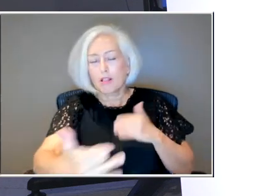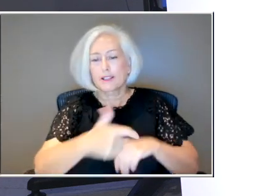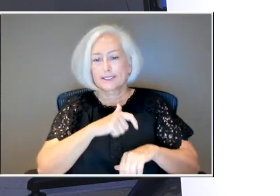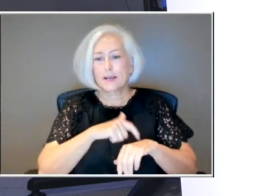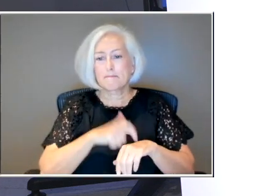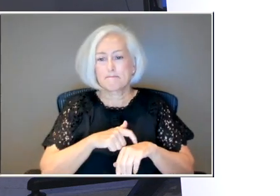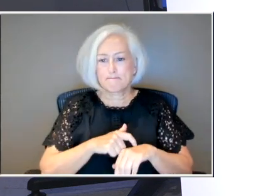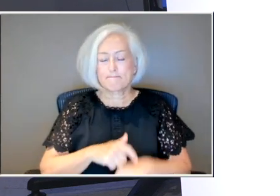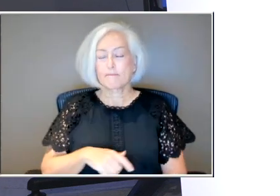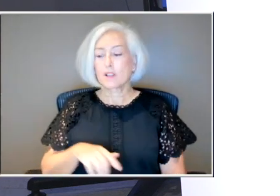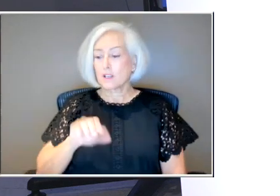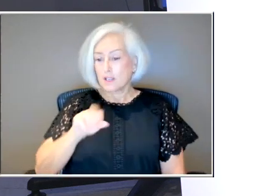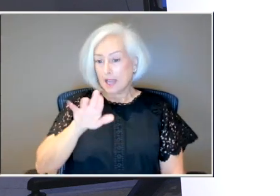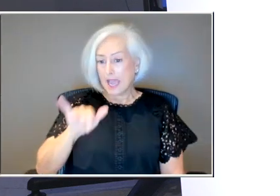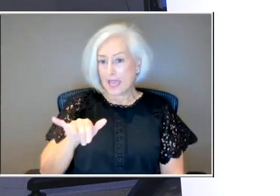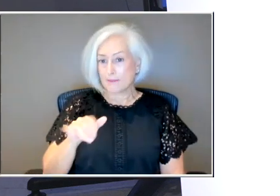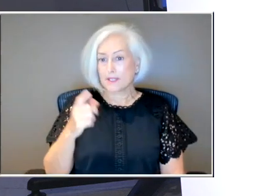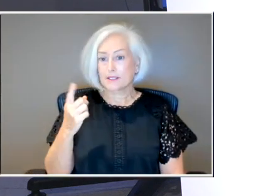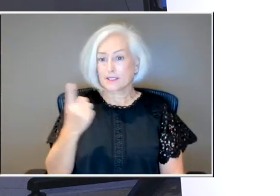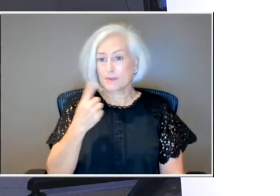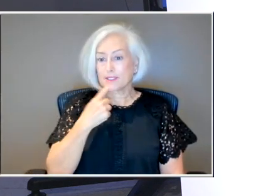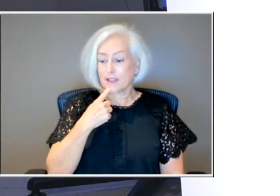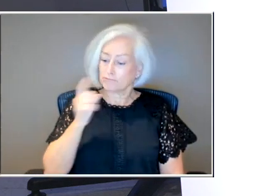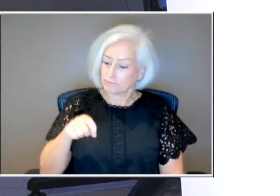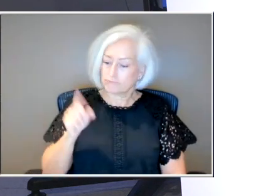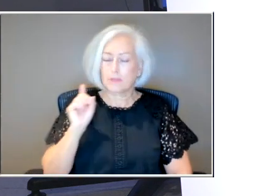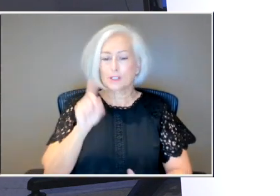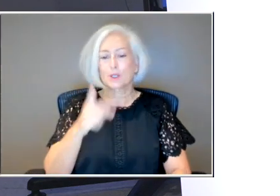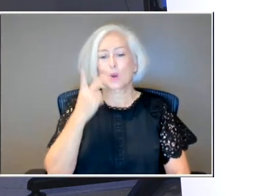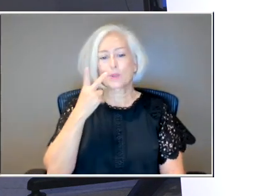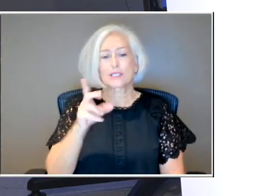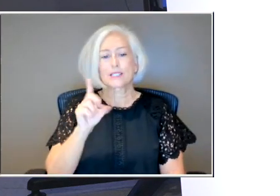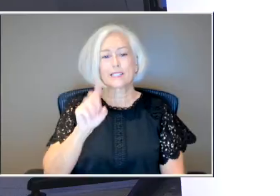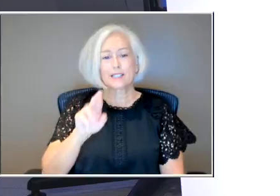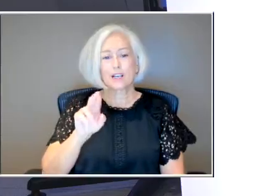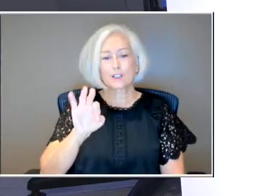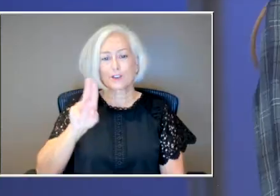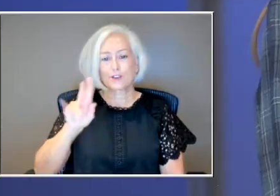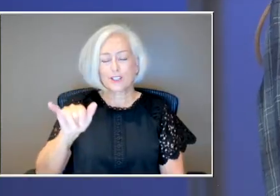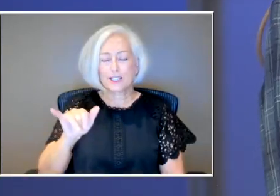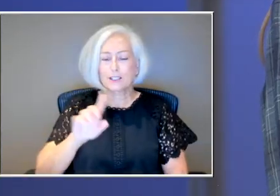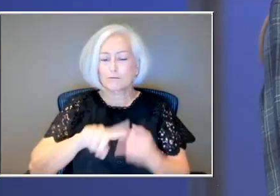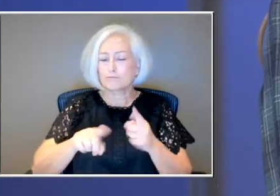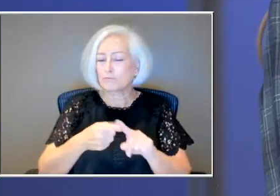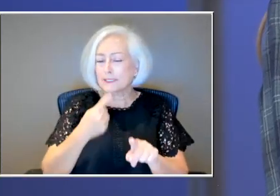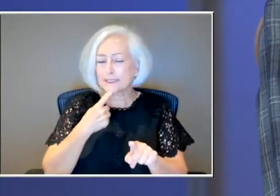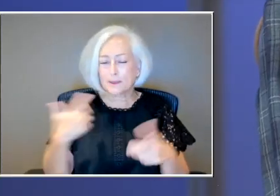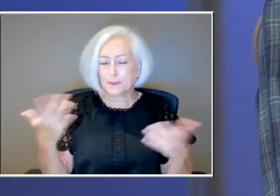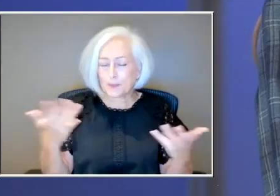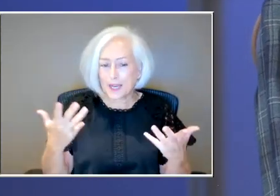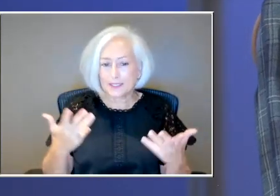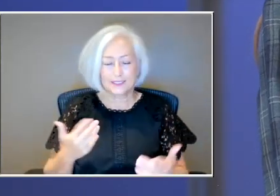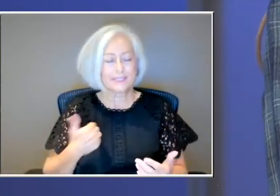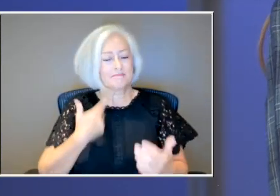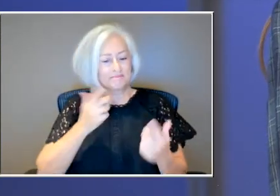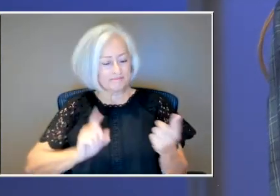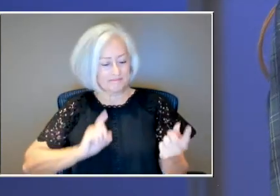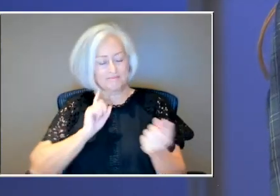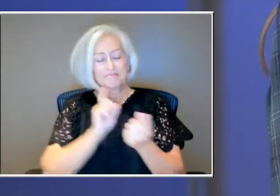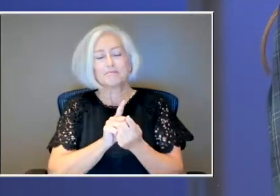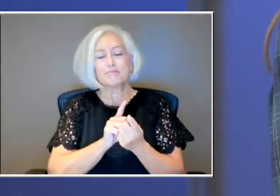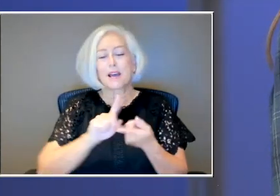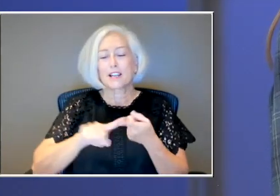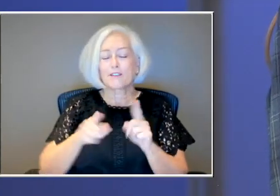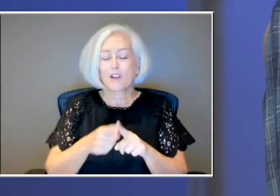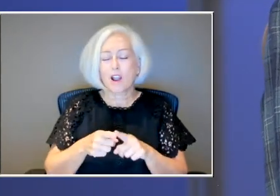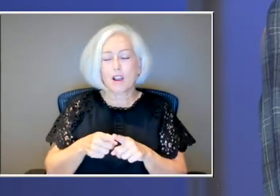go specifically see Dr. Findley. Tell me about that conversation with your friend. Yeah, so I ran into a friend I hadn't talked to in a while, and she